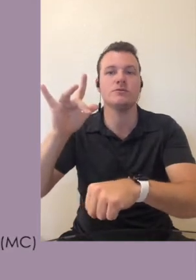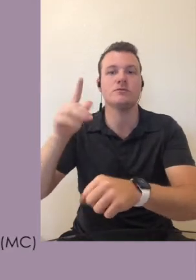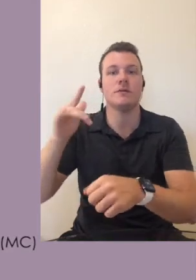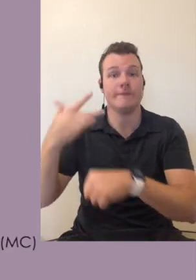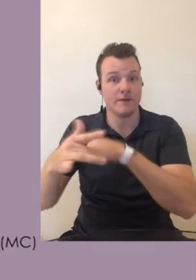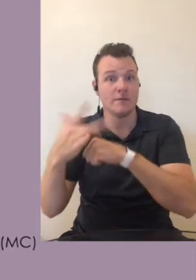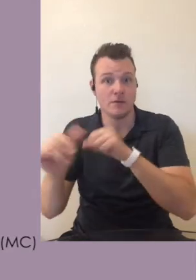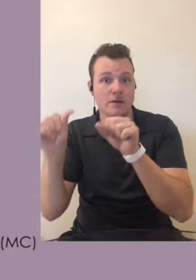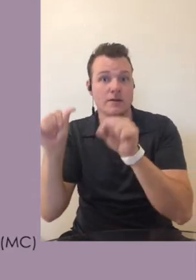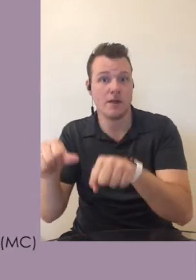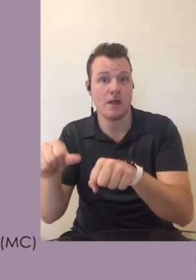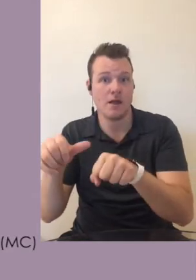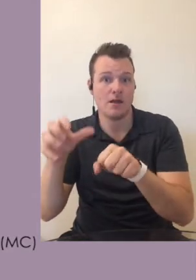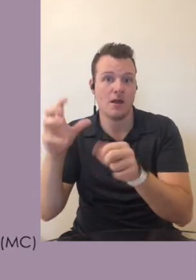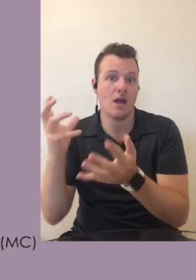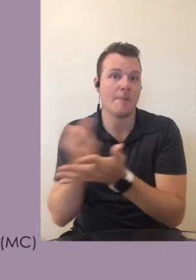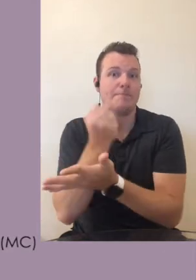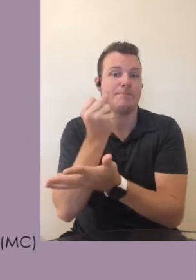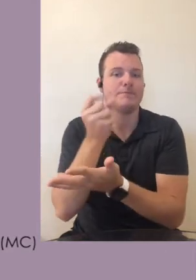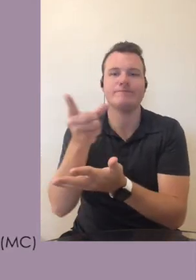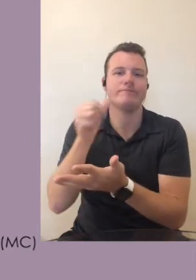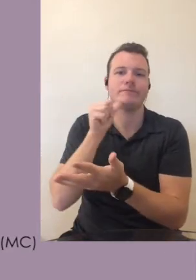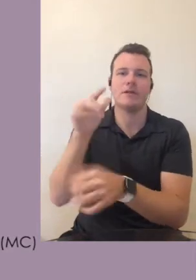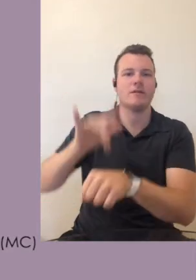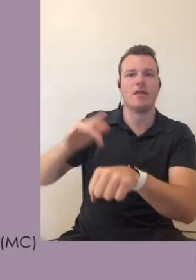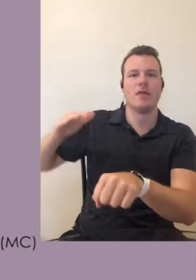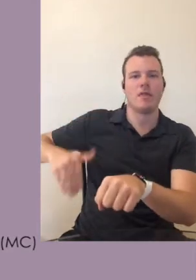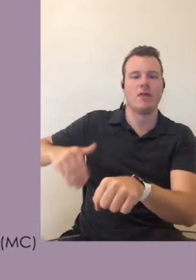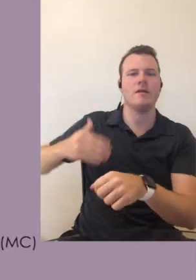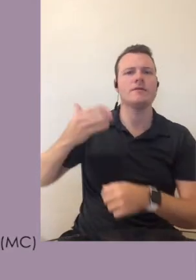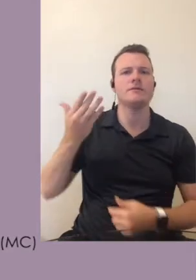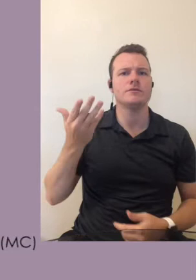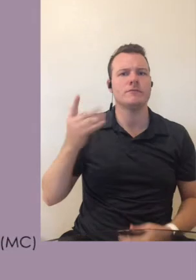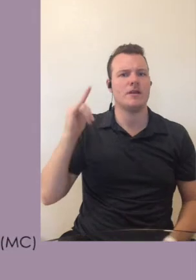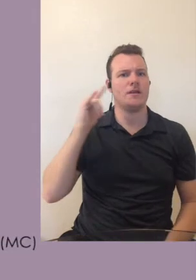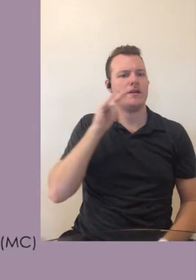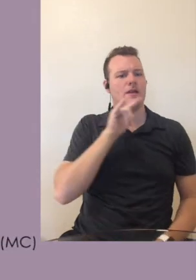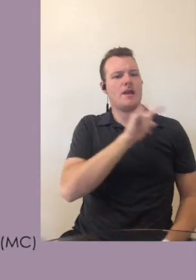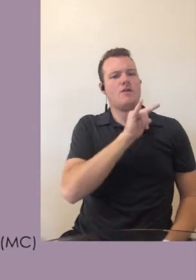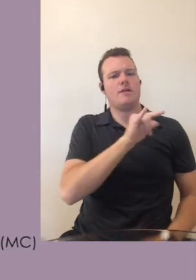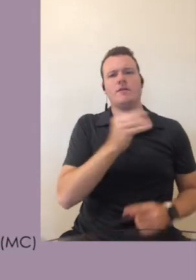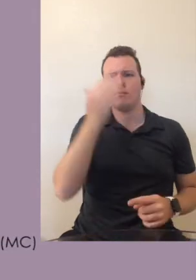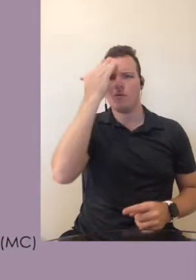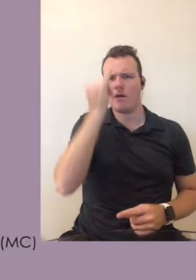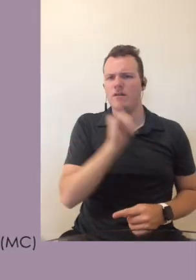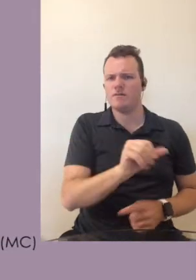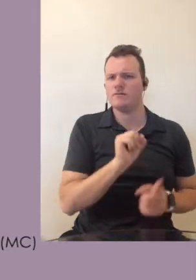the business. Well, in the case of this airline, why do you think that is?